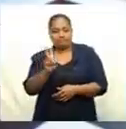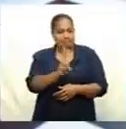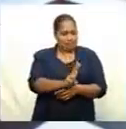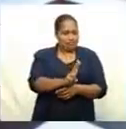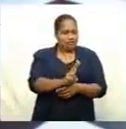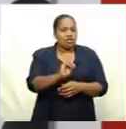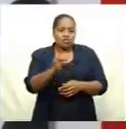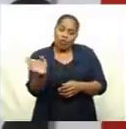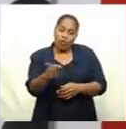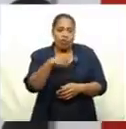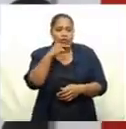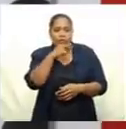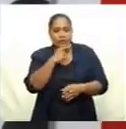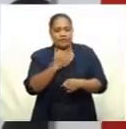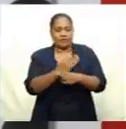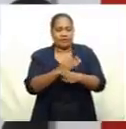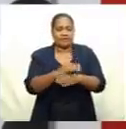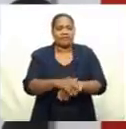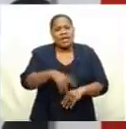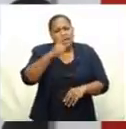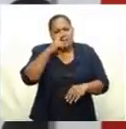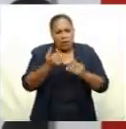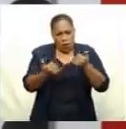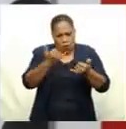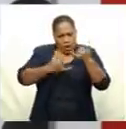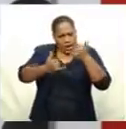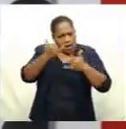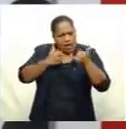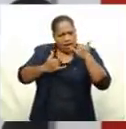all boys to work. People are calling and